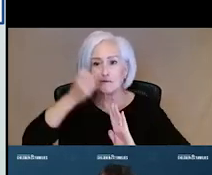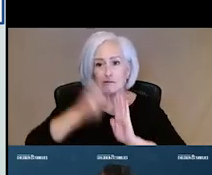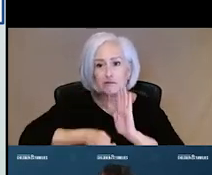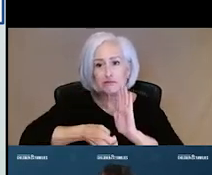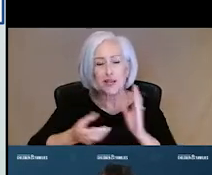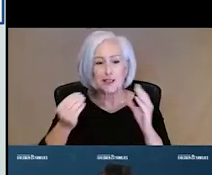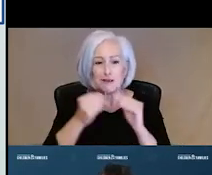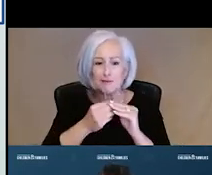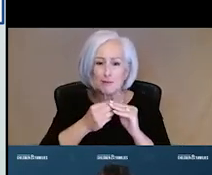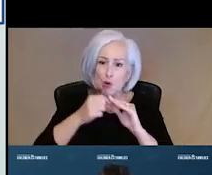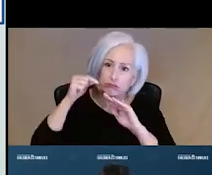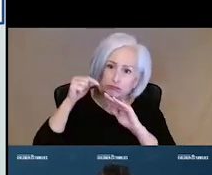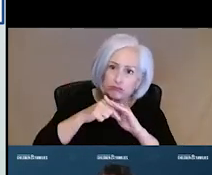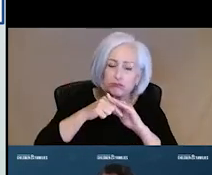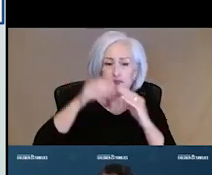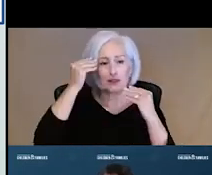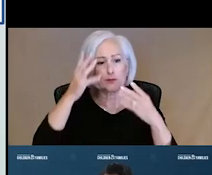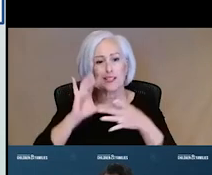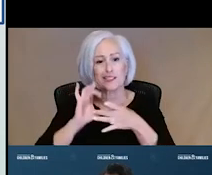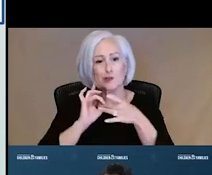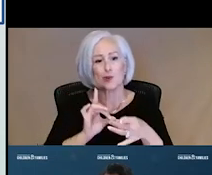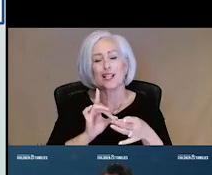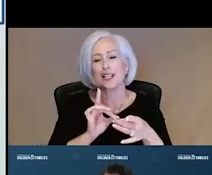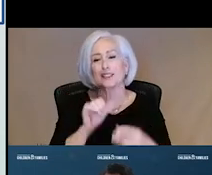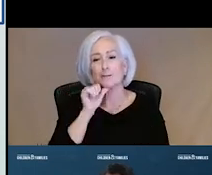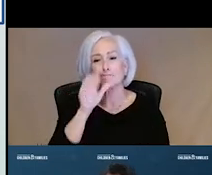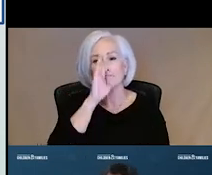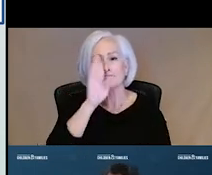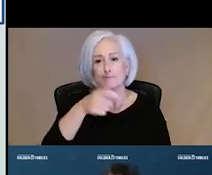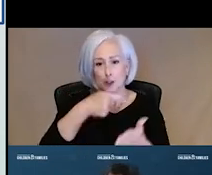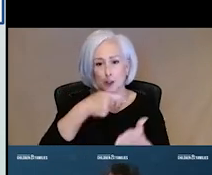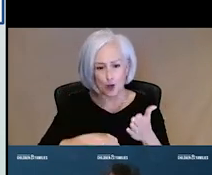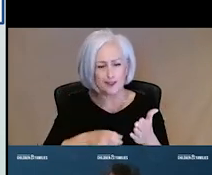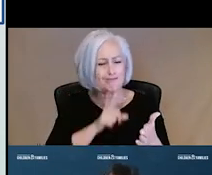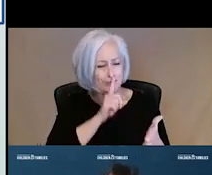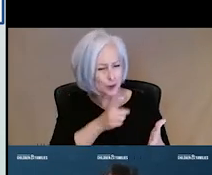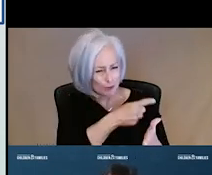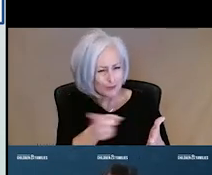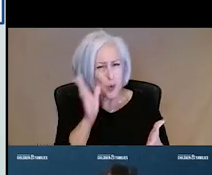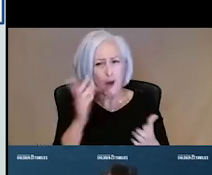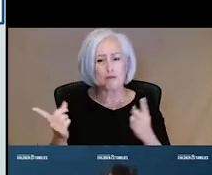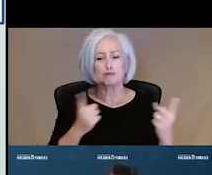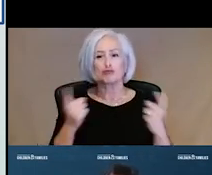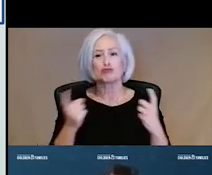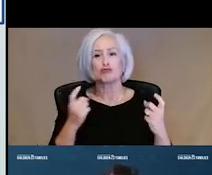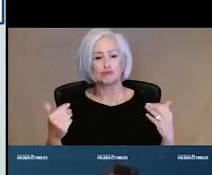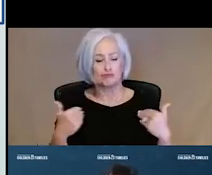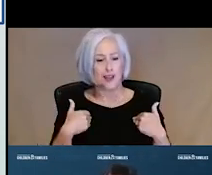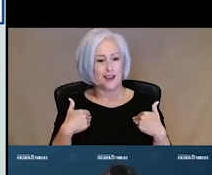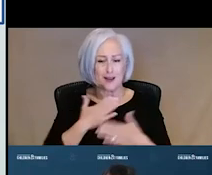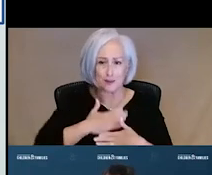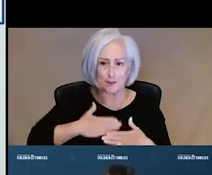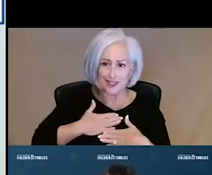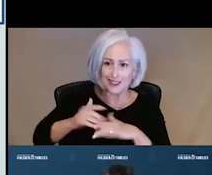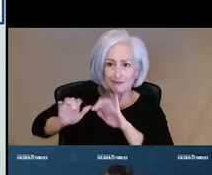material about indirect costs. I think many of you will have follow-up questions. I encourage you to use the Q&A,